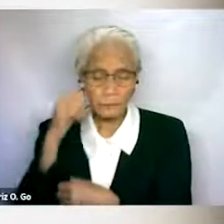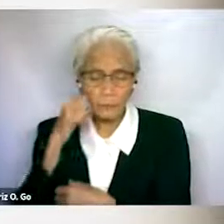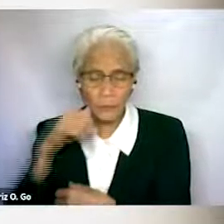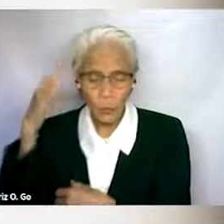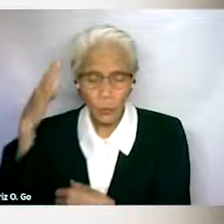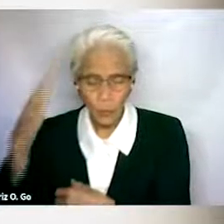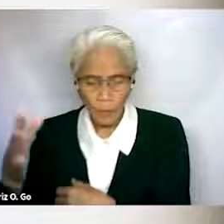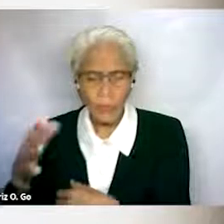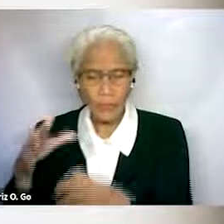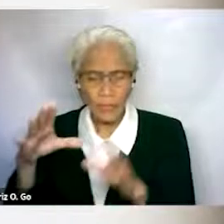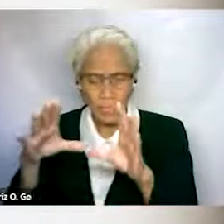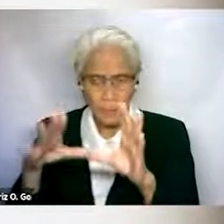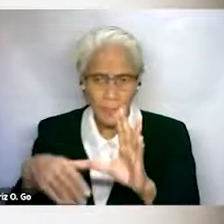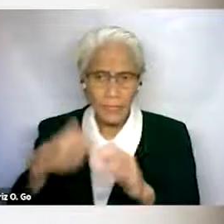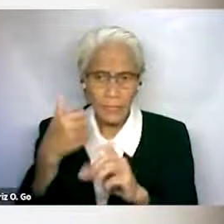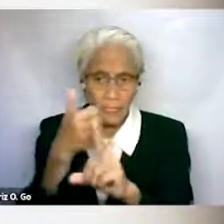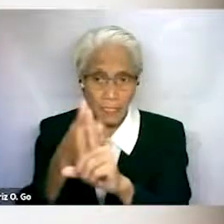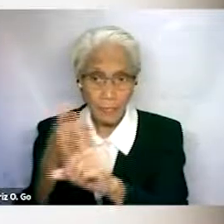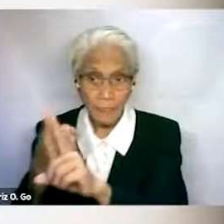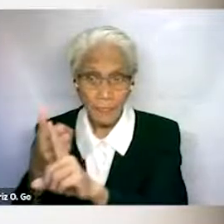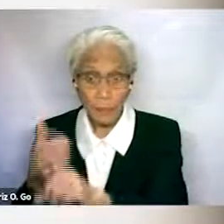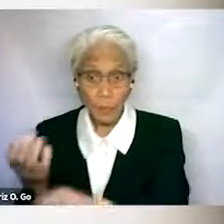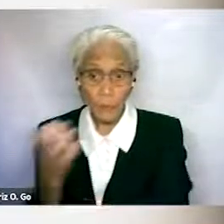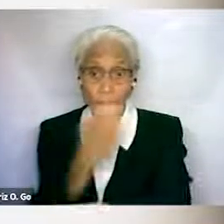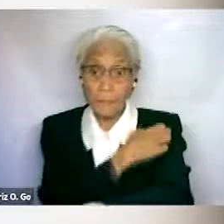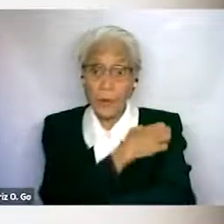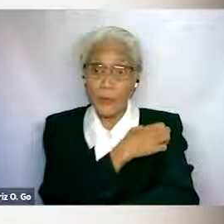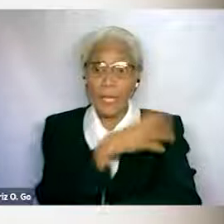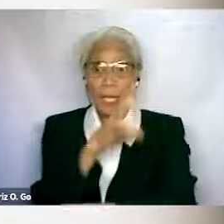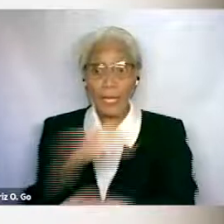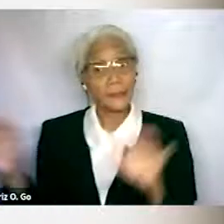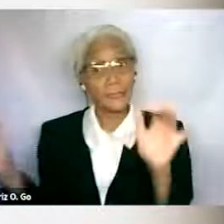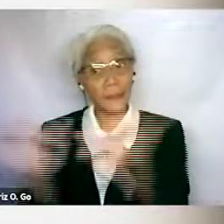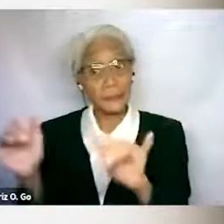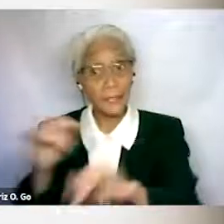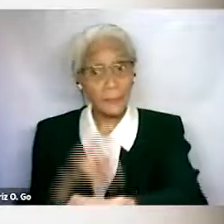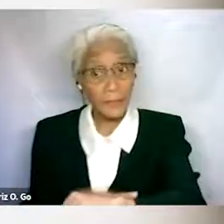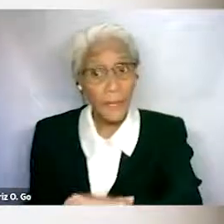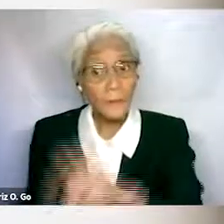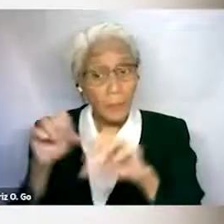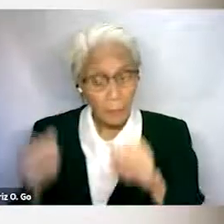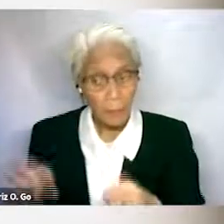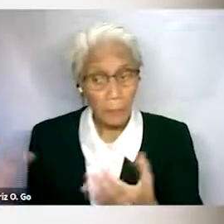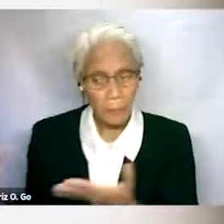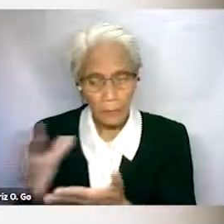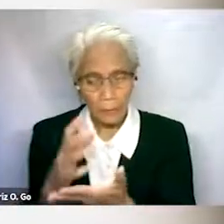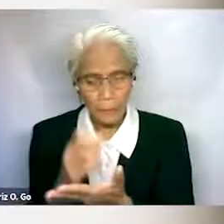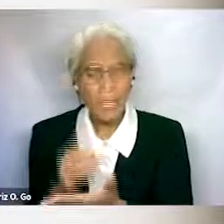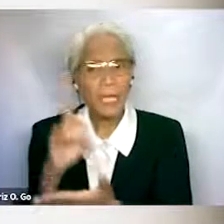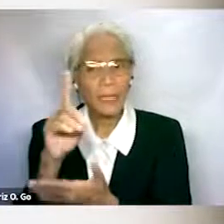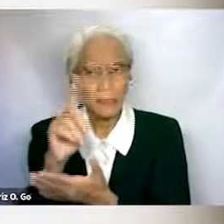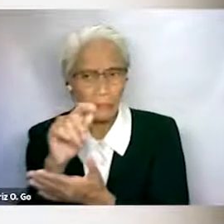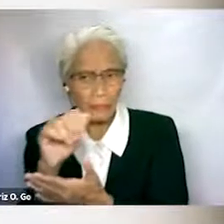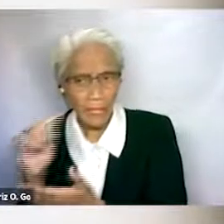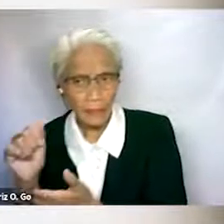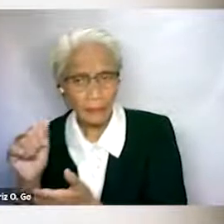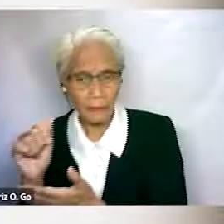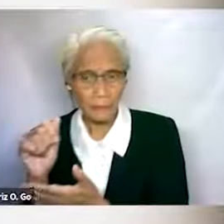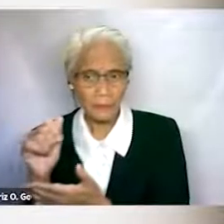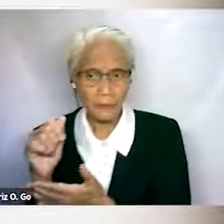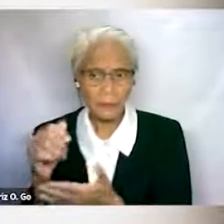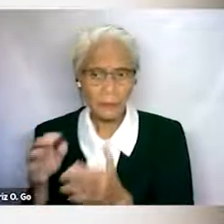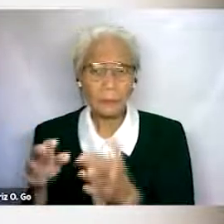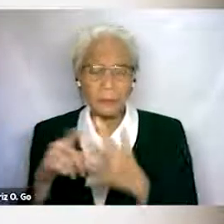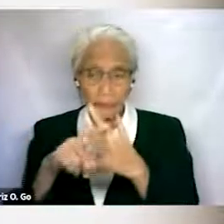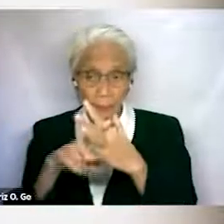in the Philippines and the work led by Women's Legal and Human Rights Bureau, wherein they were able to tap different groups of marginalized women, including